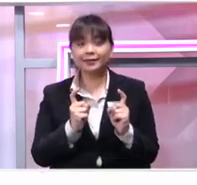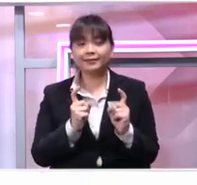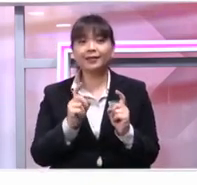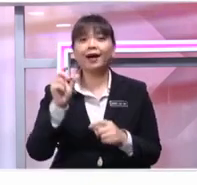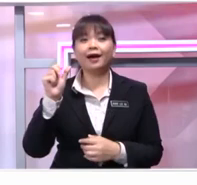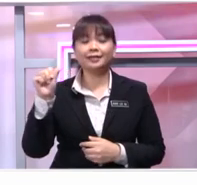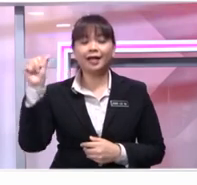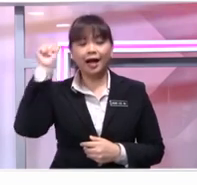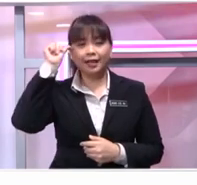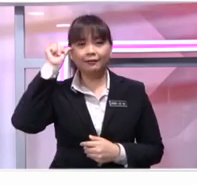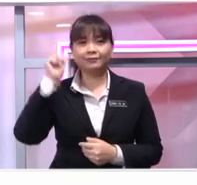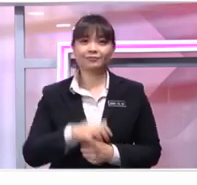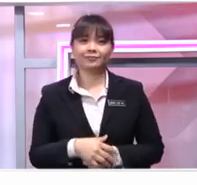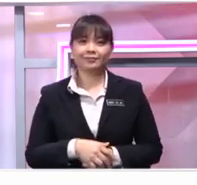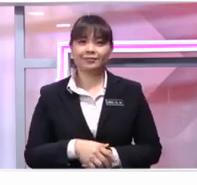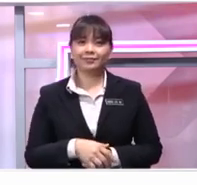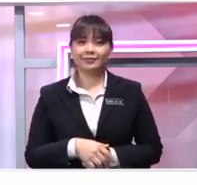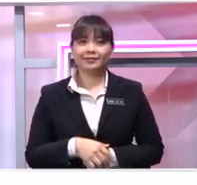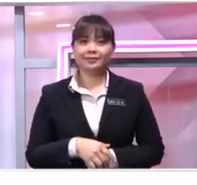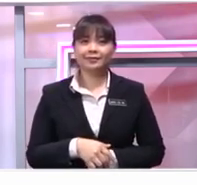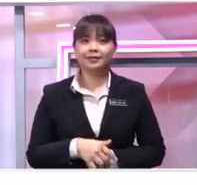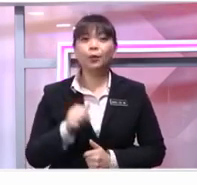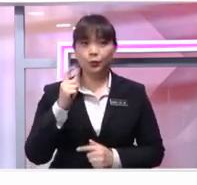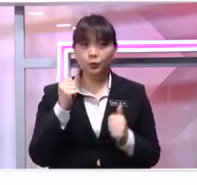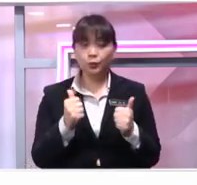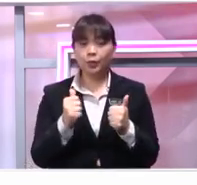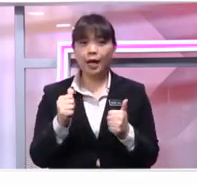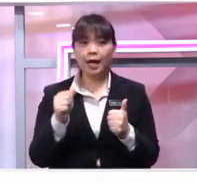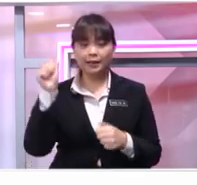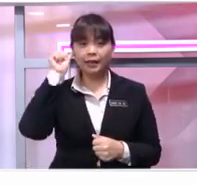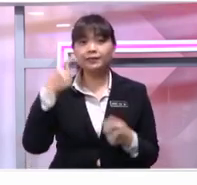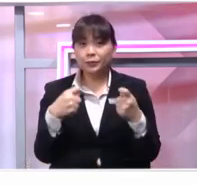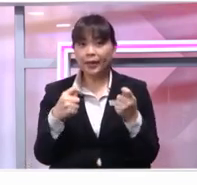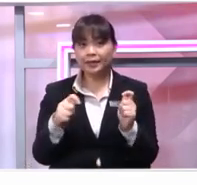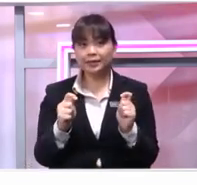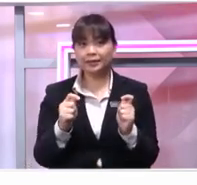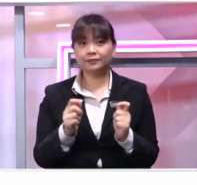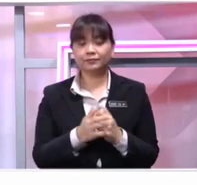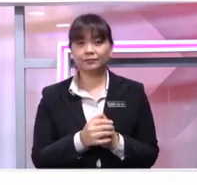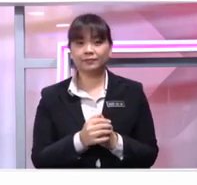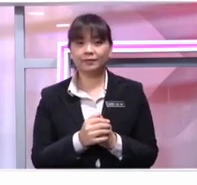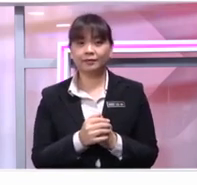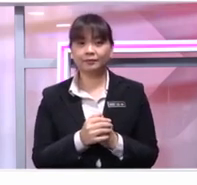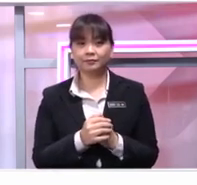One, two, three. Okay. Enough. I see enough also. Enough. Yep. Okay, good, enough. What is your answer?